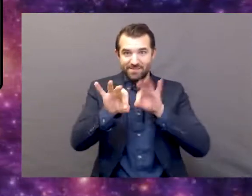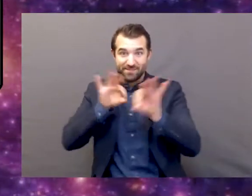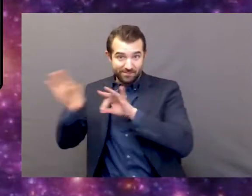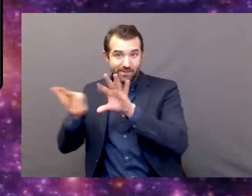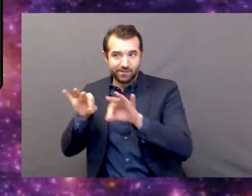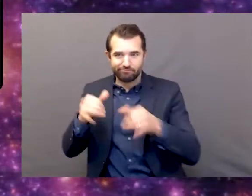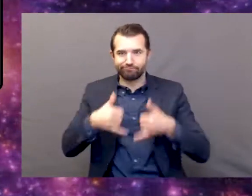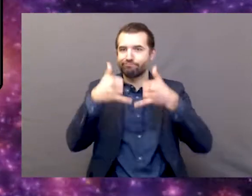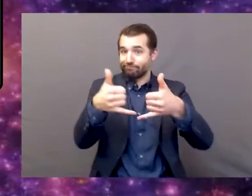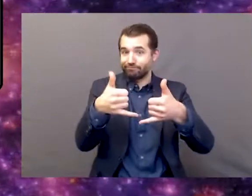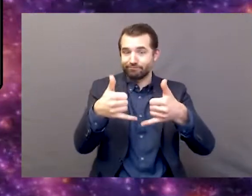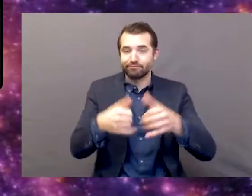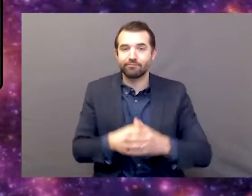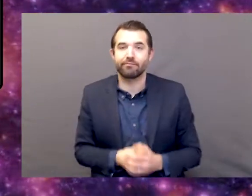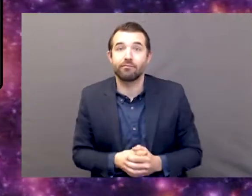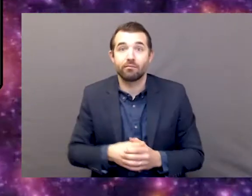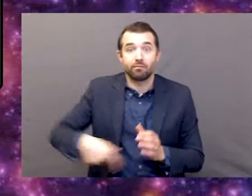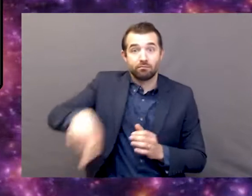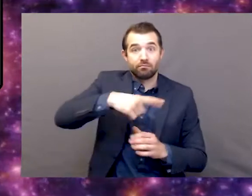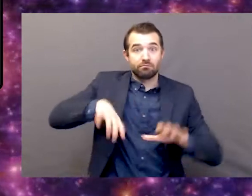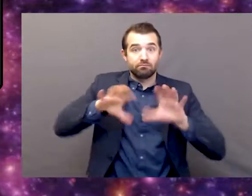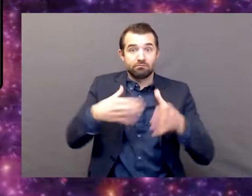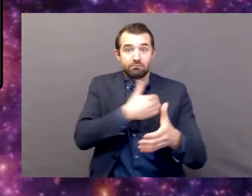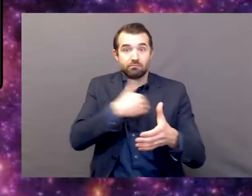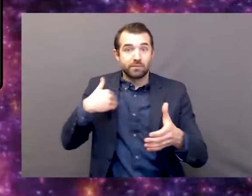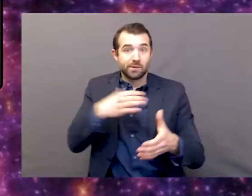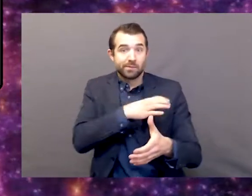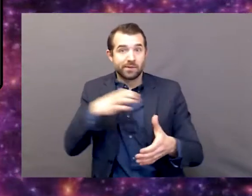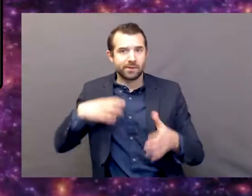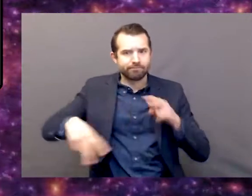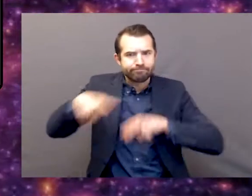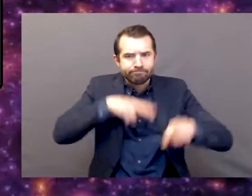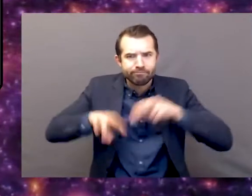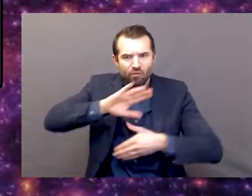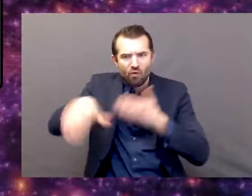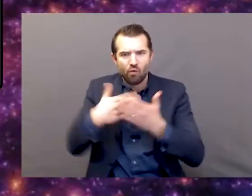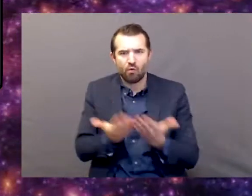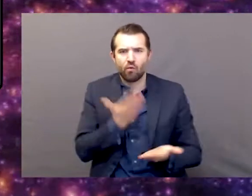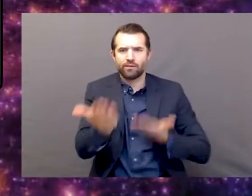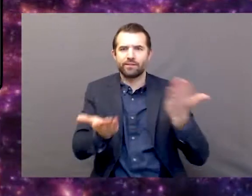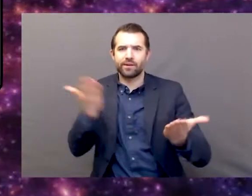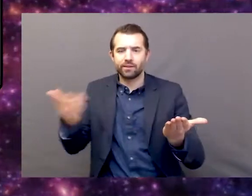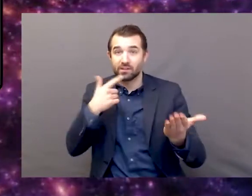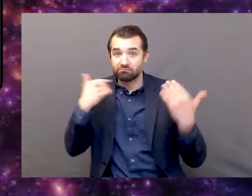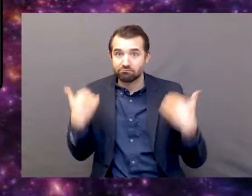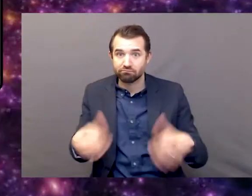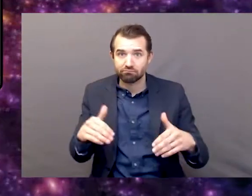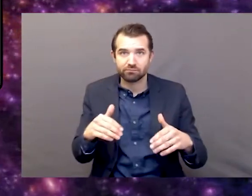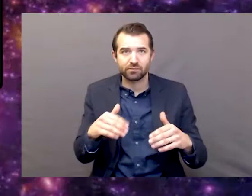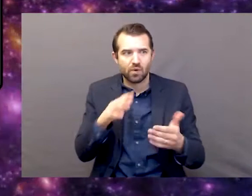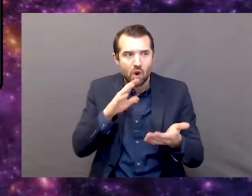To review the nominations, I think my fellow committee members will agree, is both an enlightening and a rather humbling